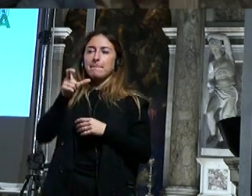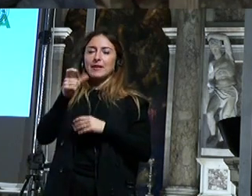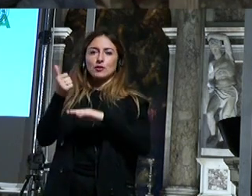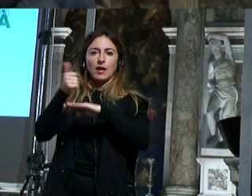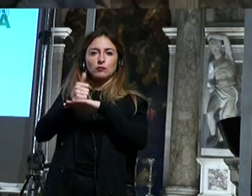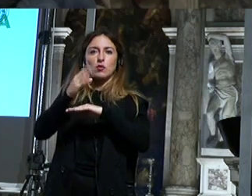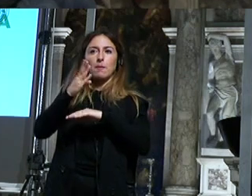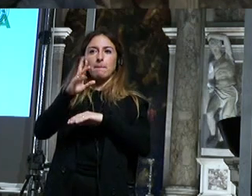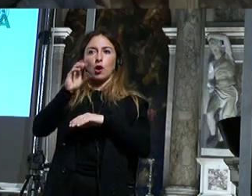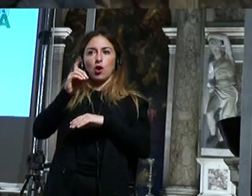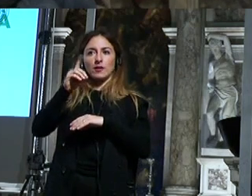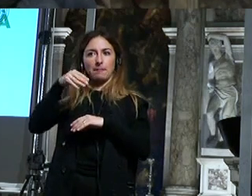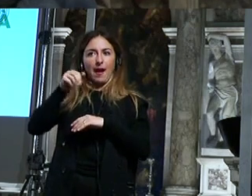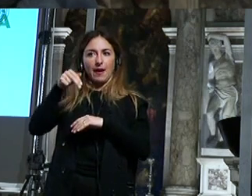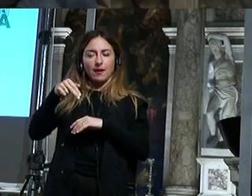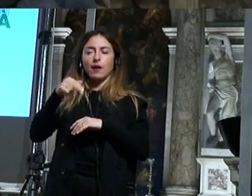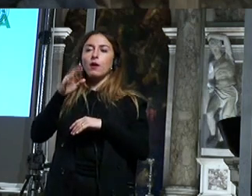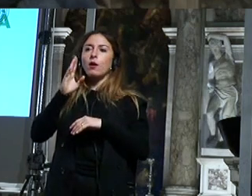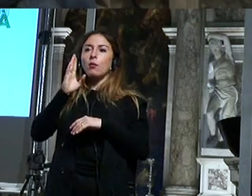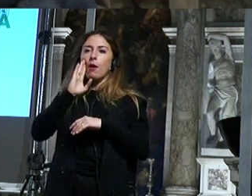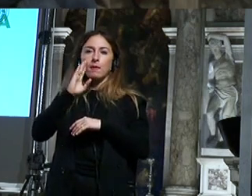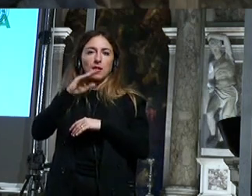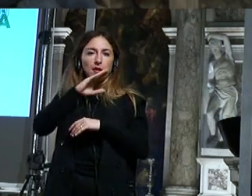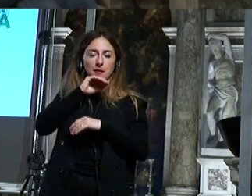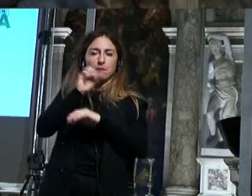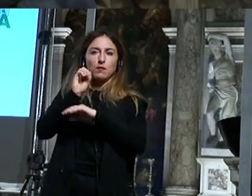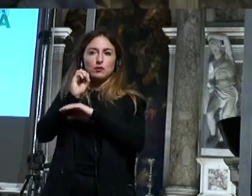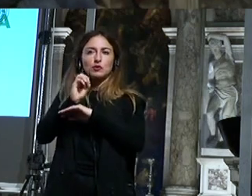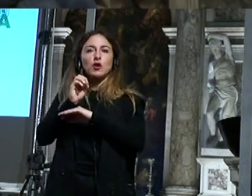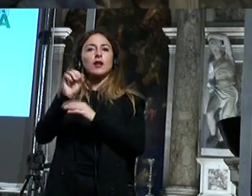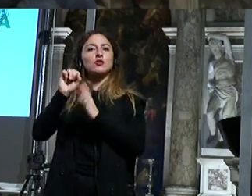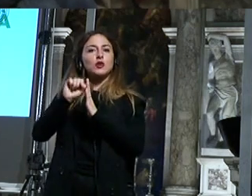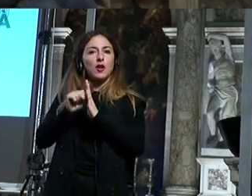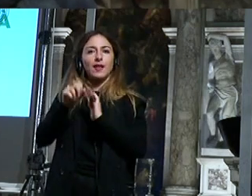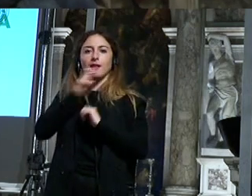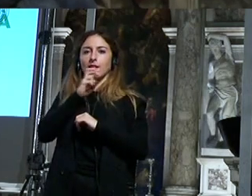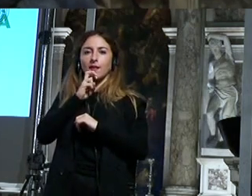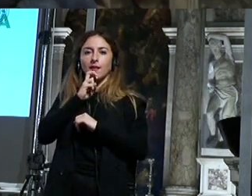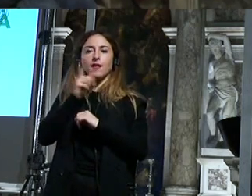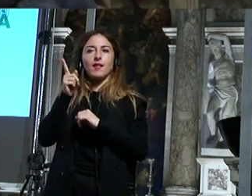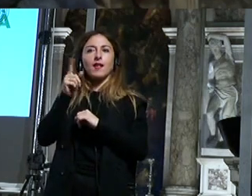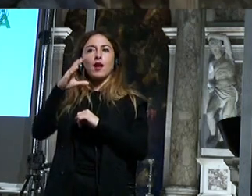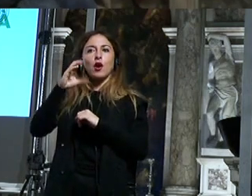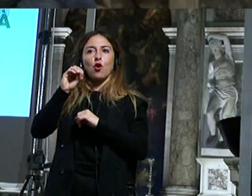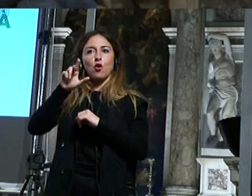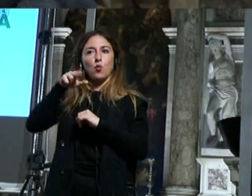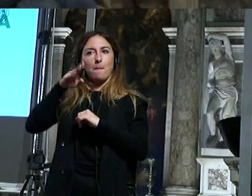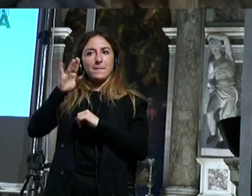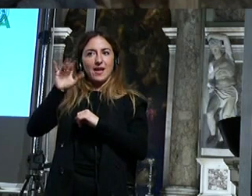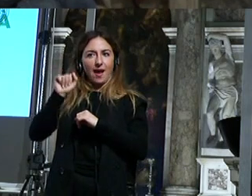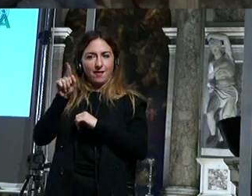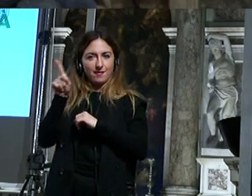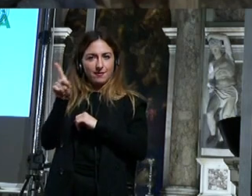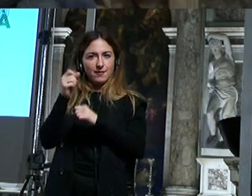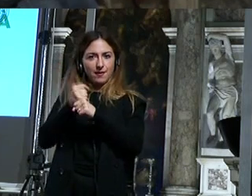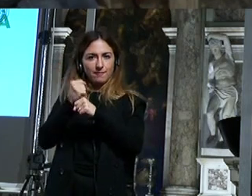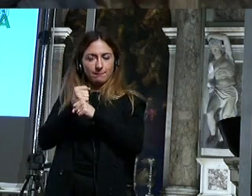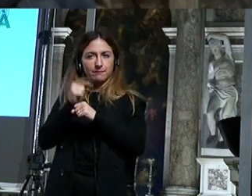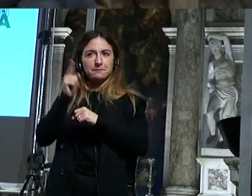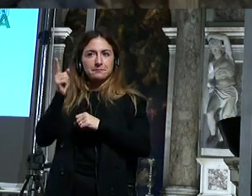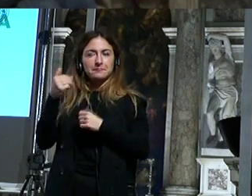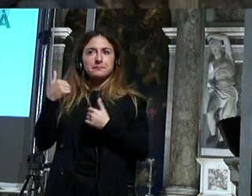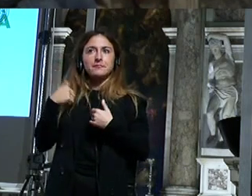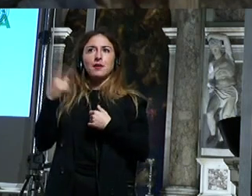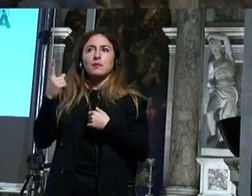an older man. He's a professor of Jewish history at Columbia, and yet he is stymied by his inability to write. He has a kind